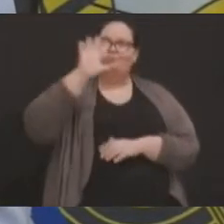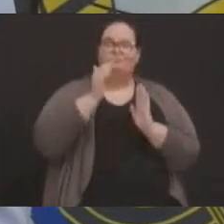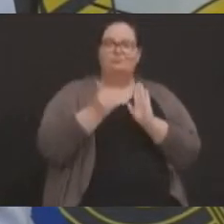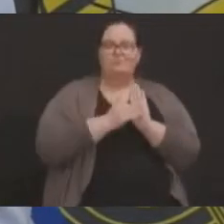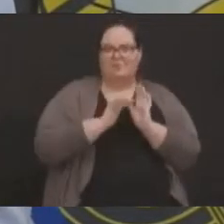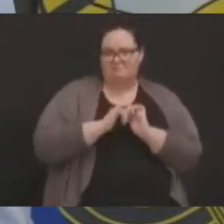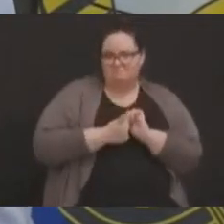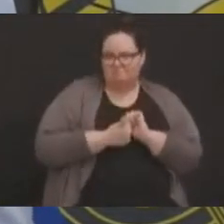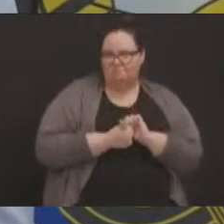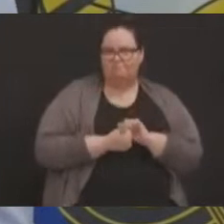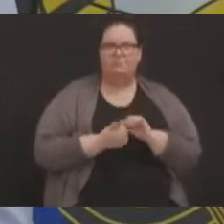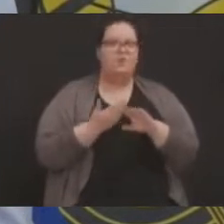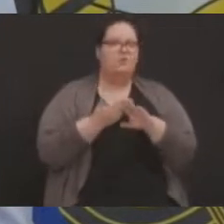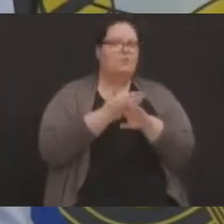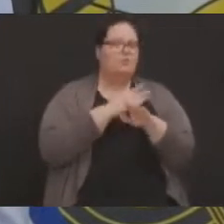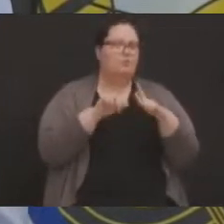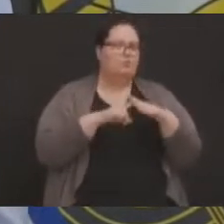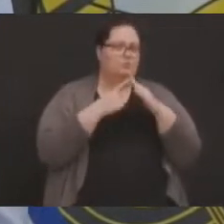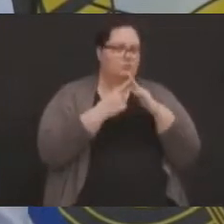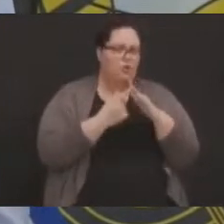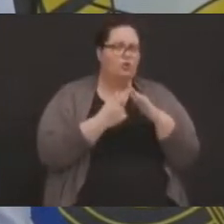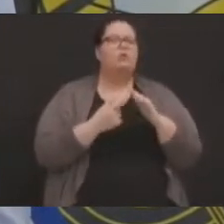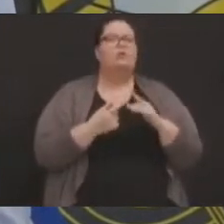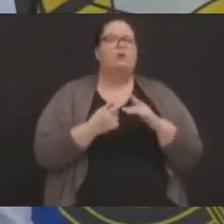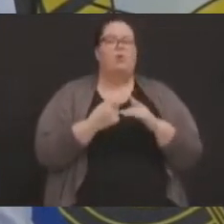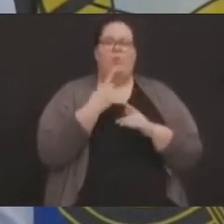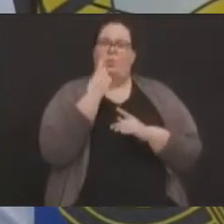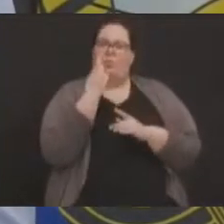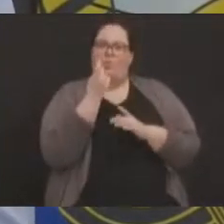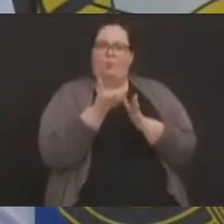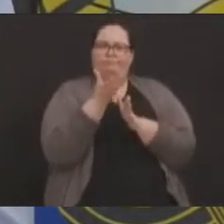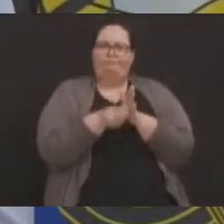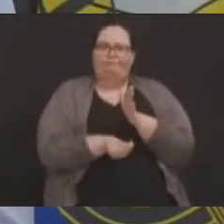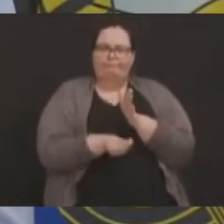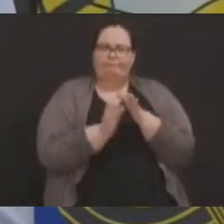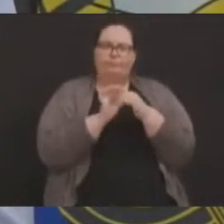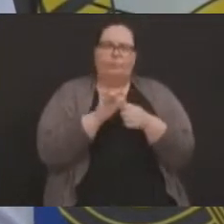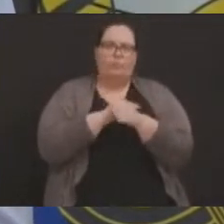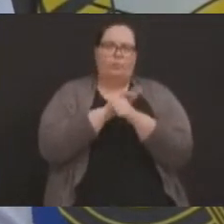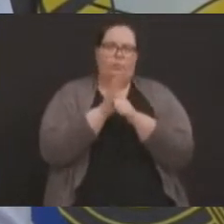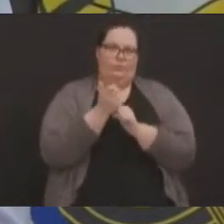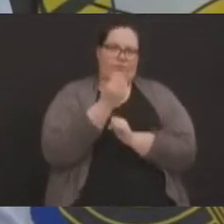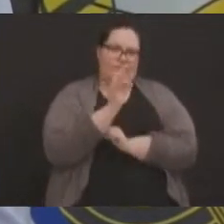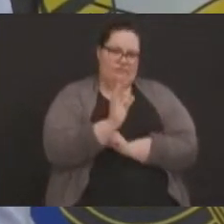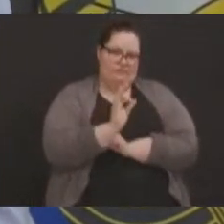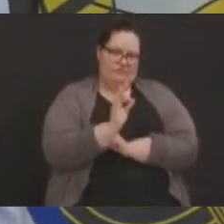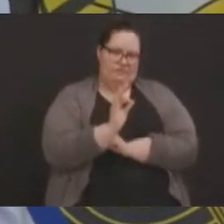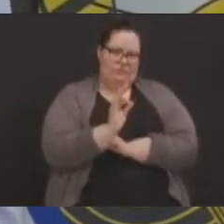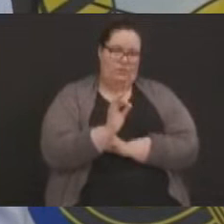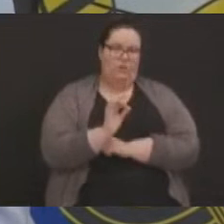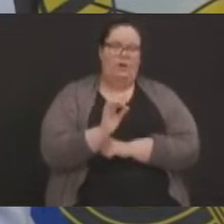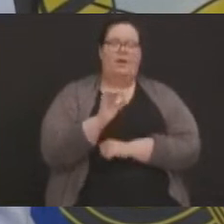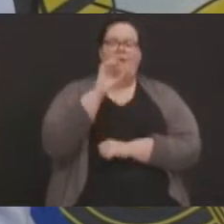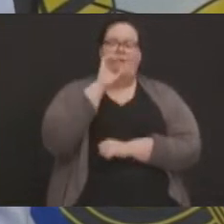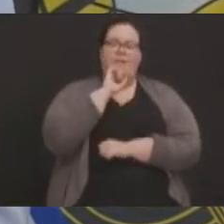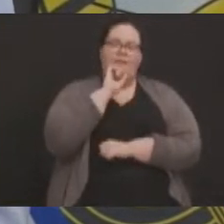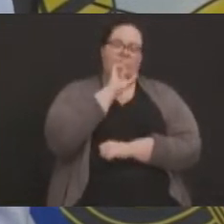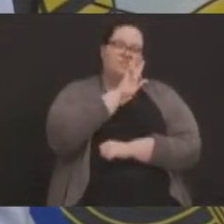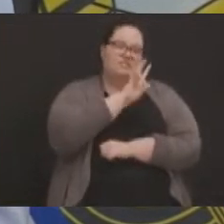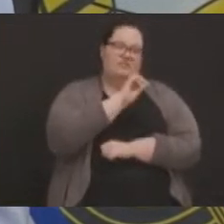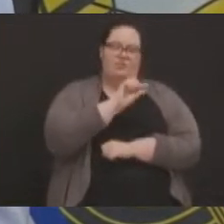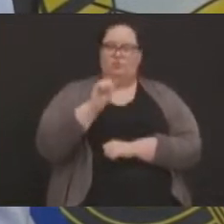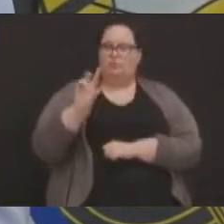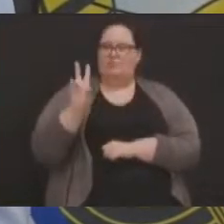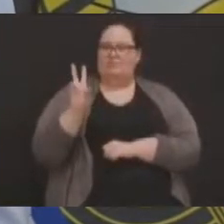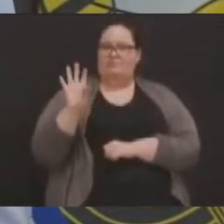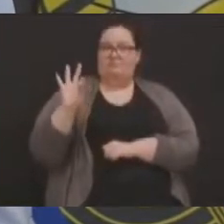a 70 to 79-year-old who was a resident at Parkland St. John's Lily Court of Tucker Hall. And this is the 14th death of a New